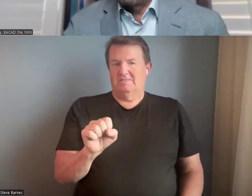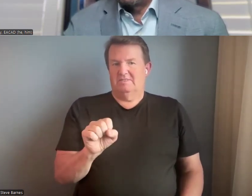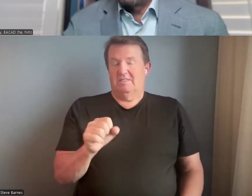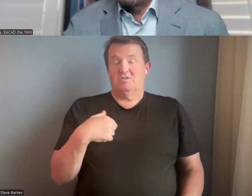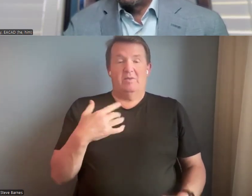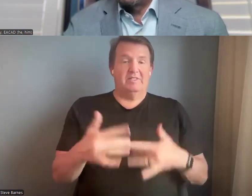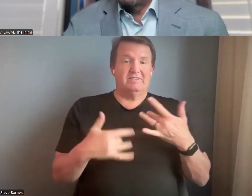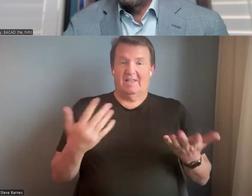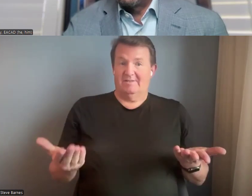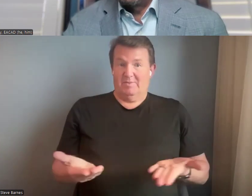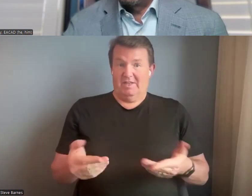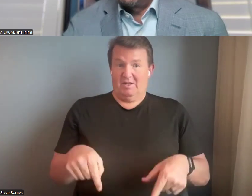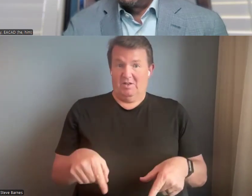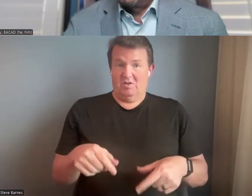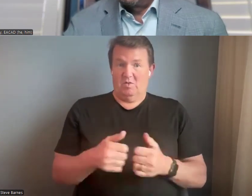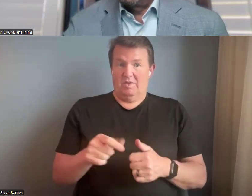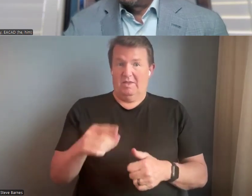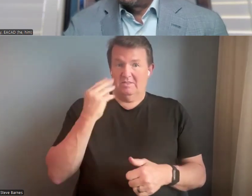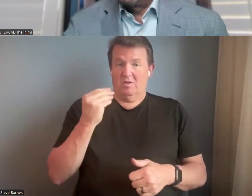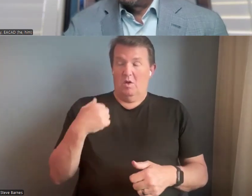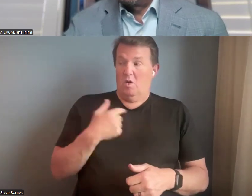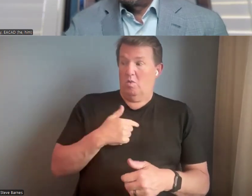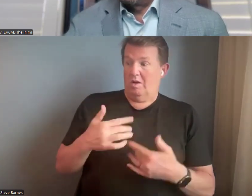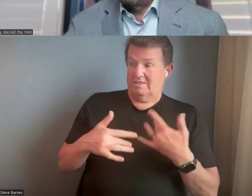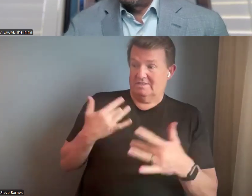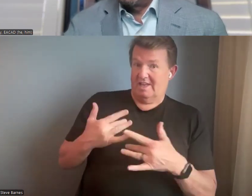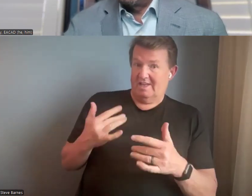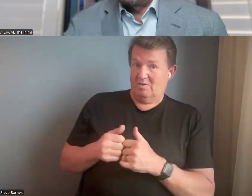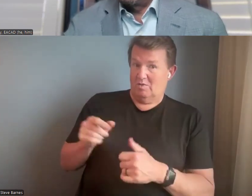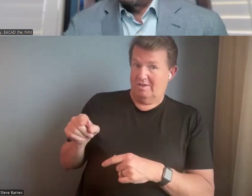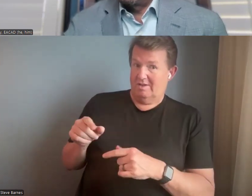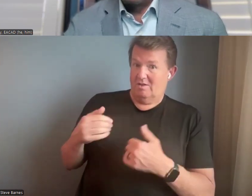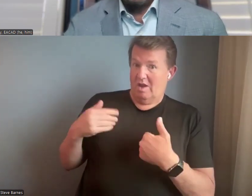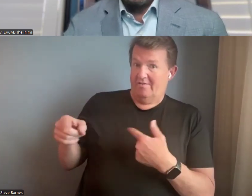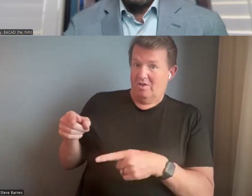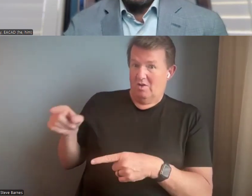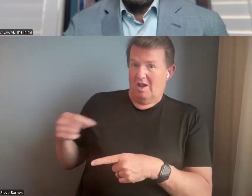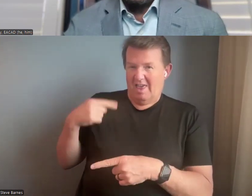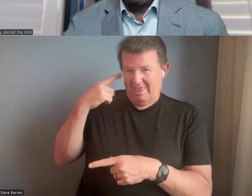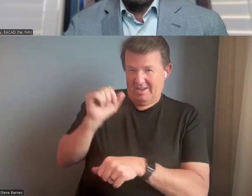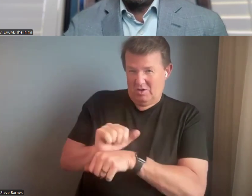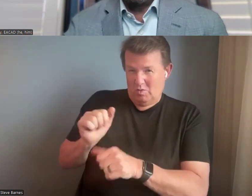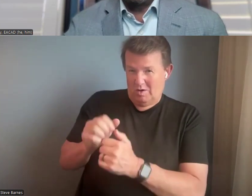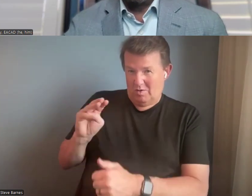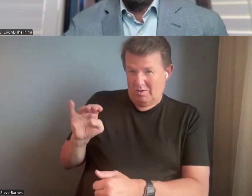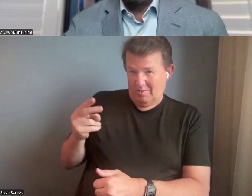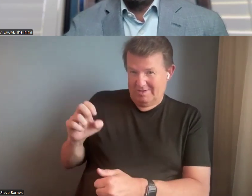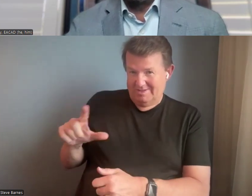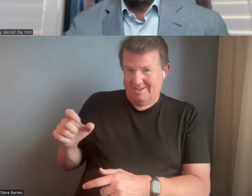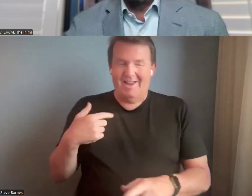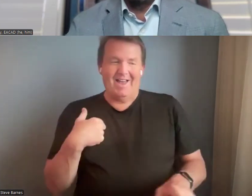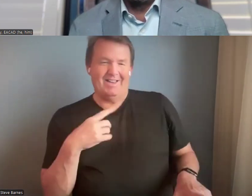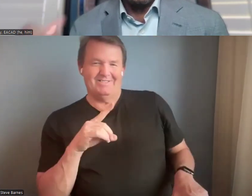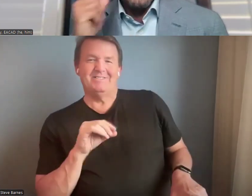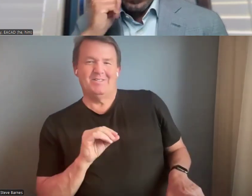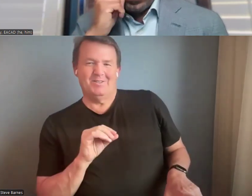Well, we're excited to have you, and I think you might work with our friend Michelle Johnston, so please say hello to her if you know her. I do. I